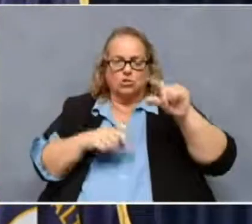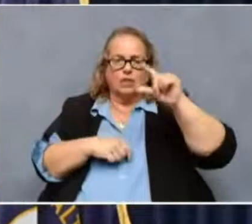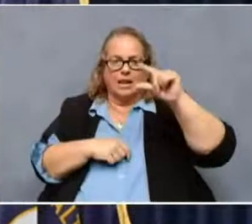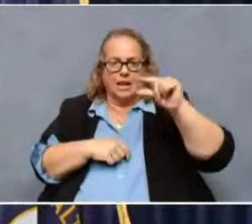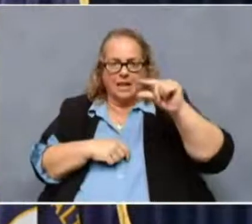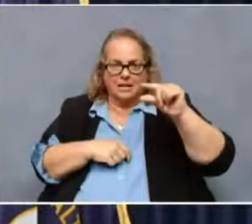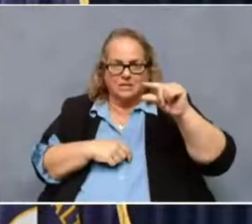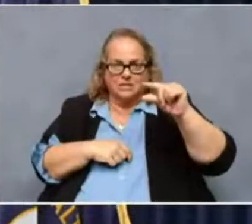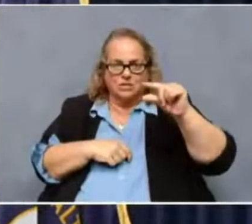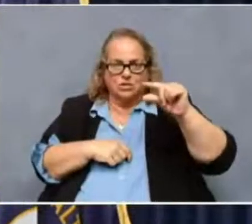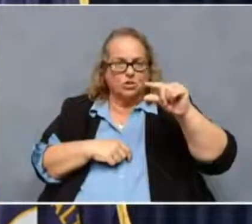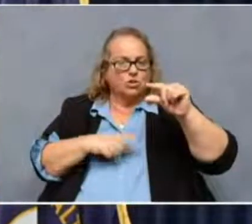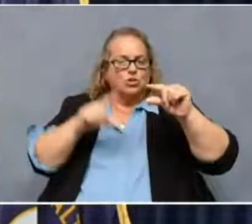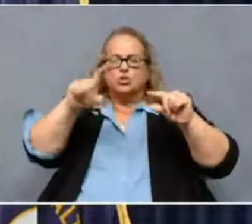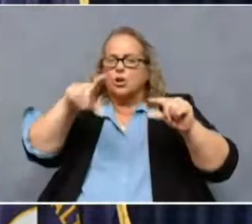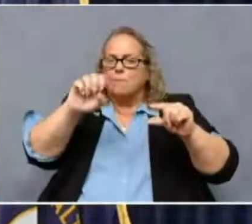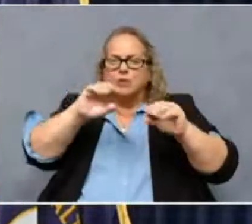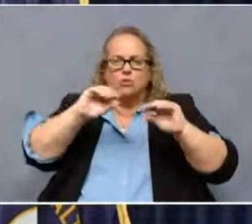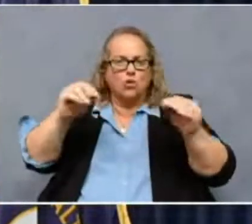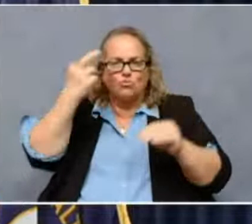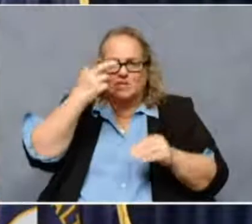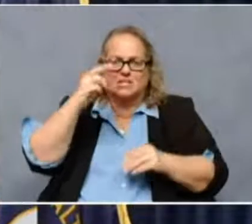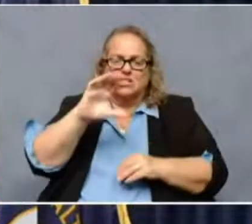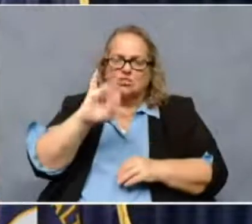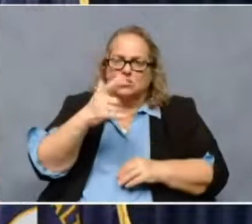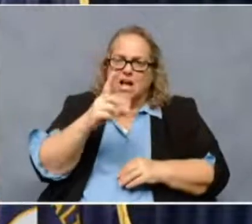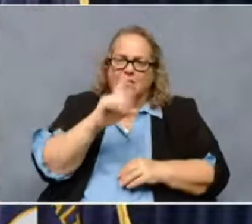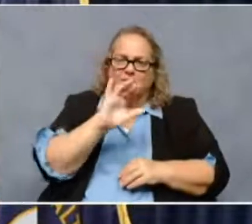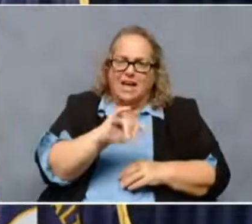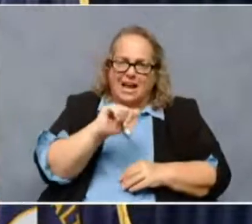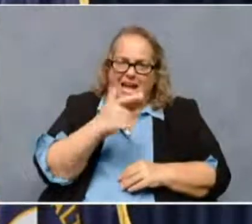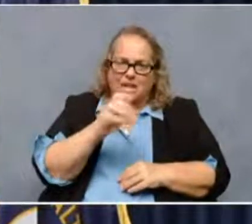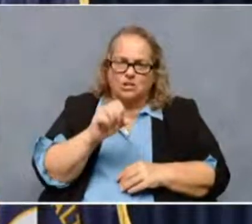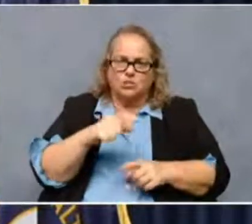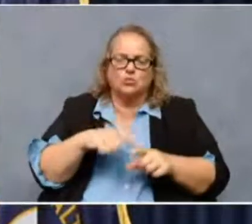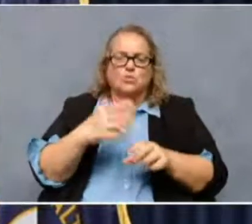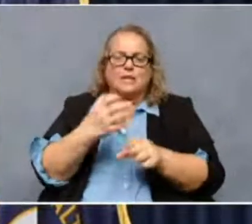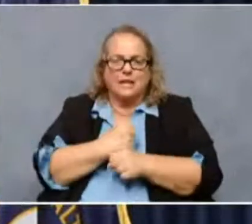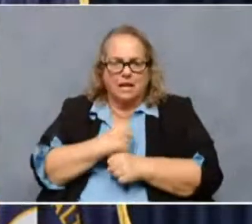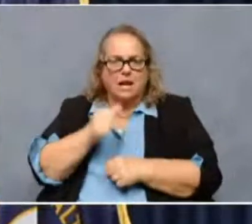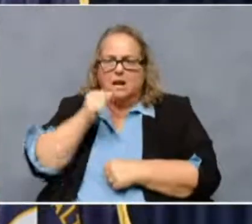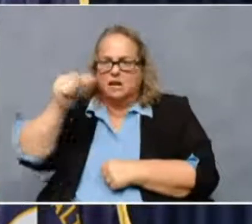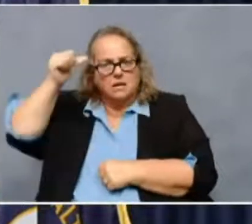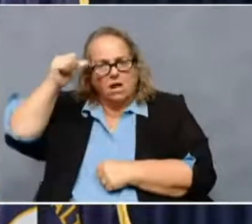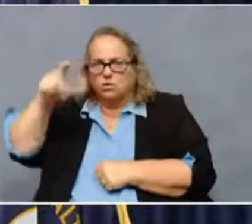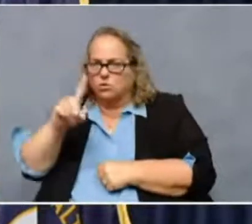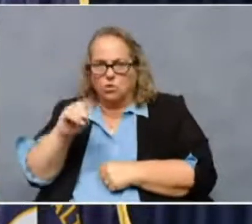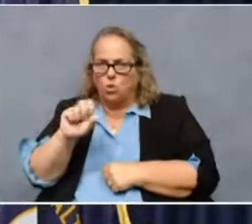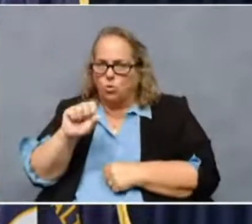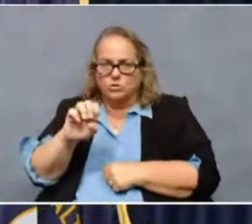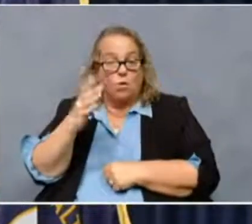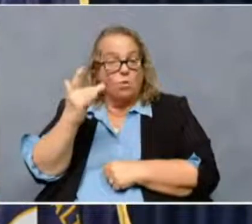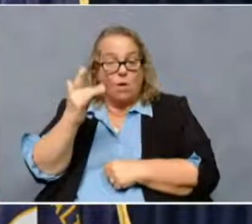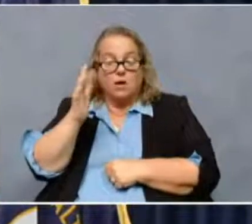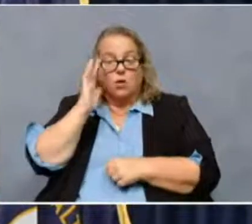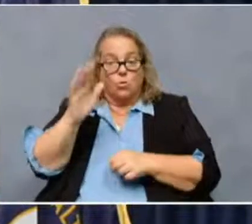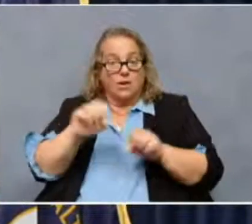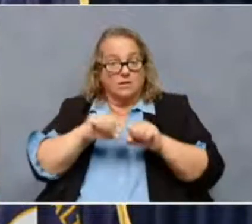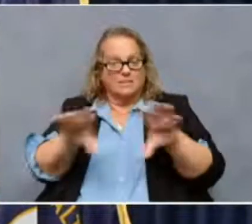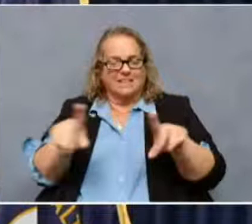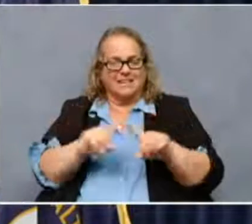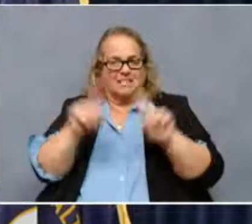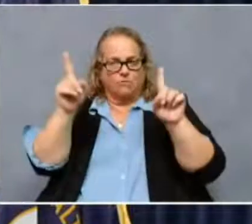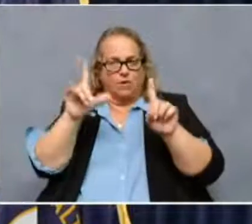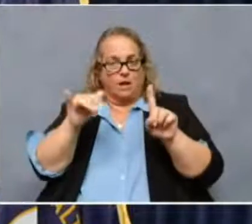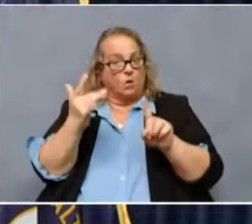up getting the adult dose, because they're going to package it and they're going to ship it and they're going to provide it differently. It is going to be in the